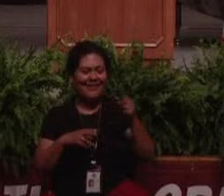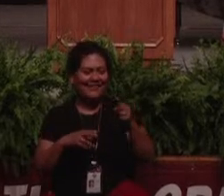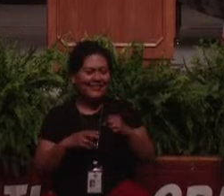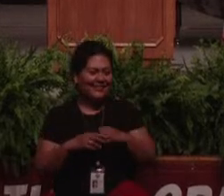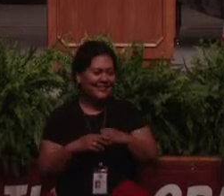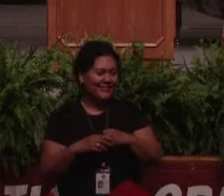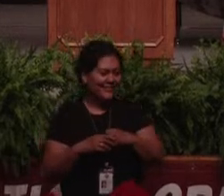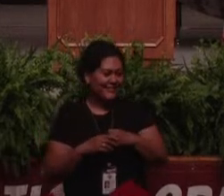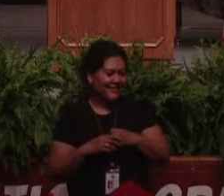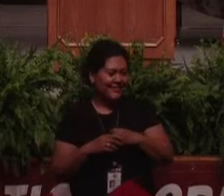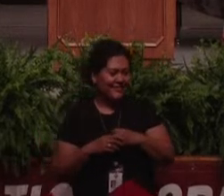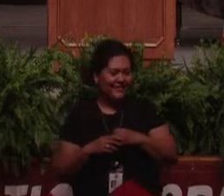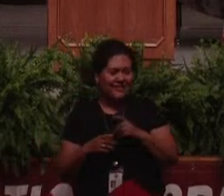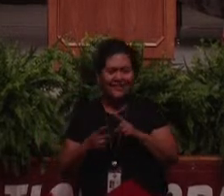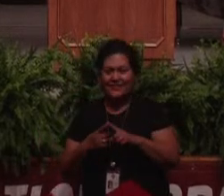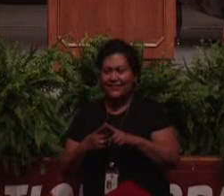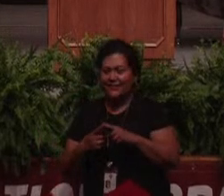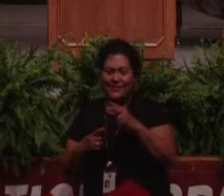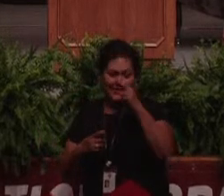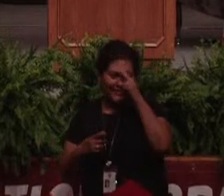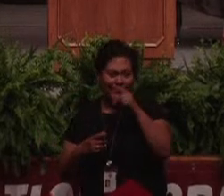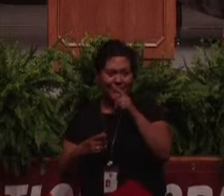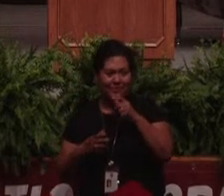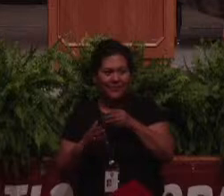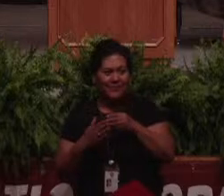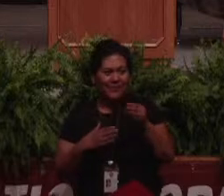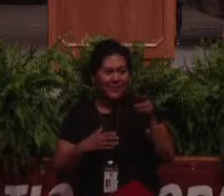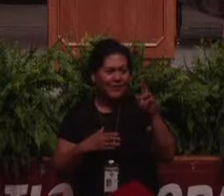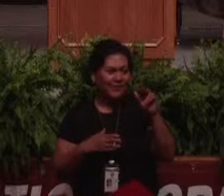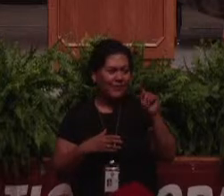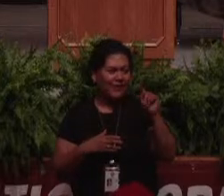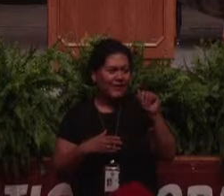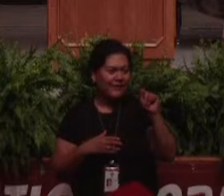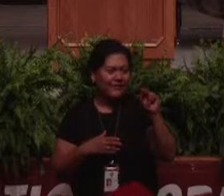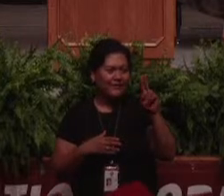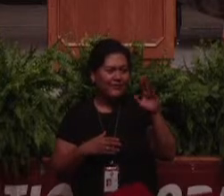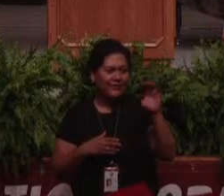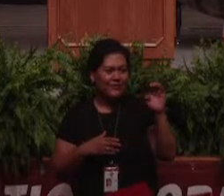routine, and to the nerd who bought a Ratatouille hat and